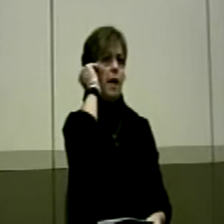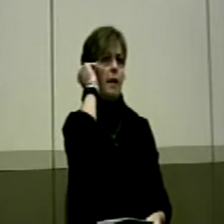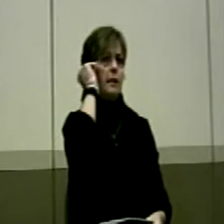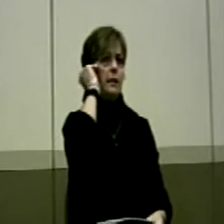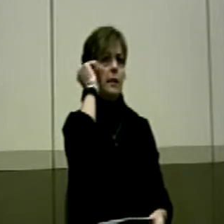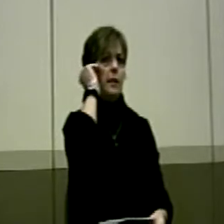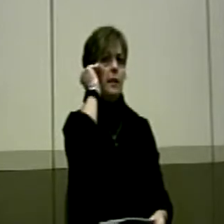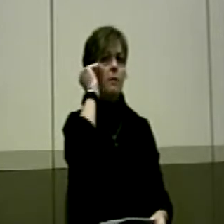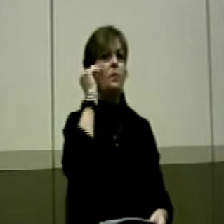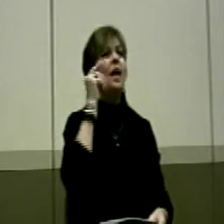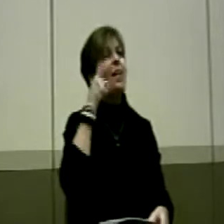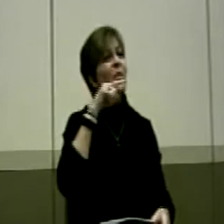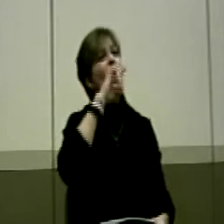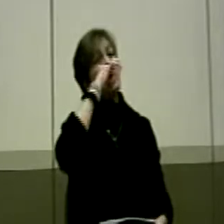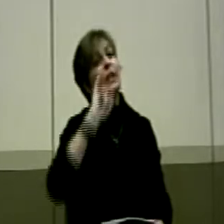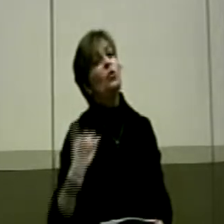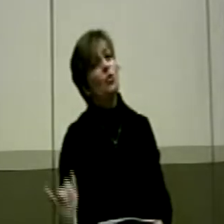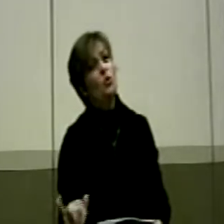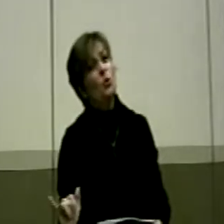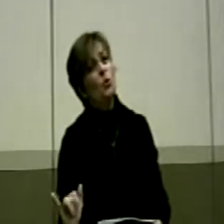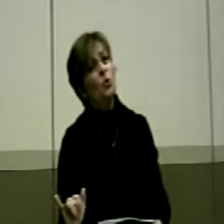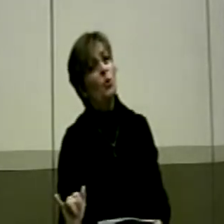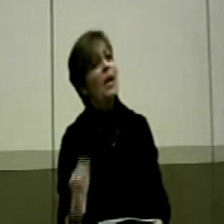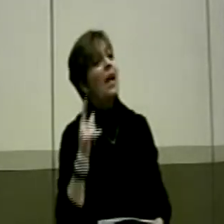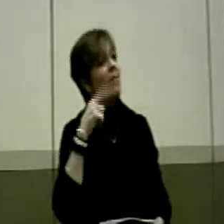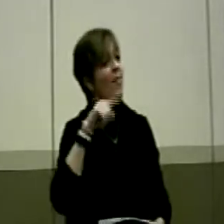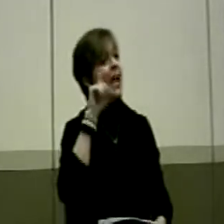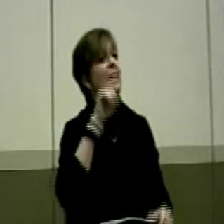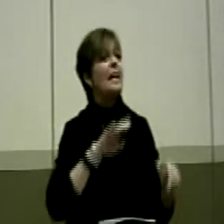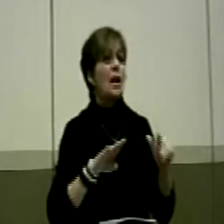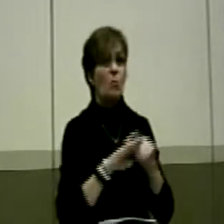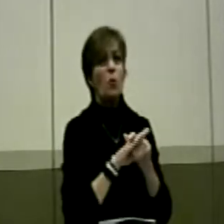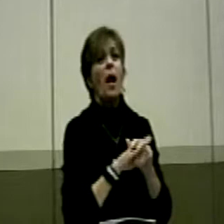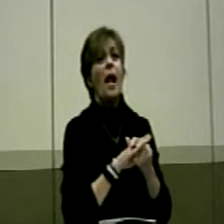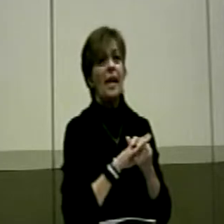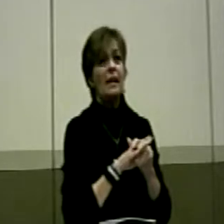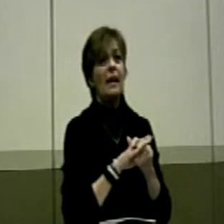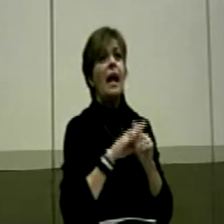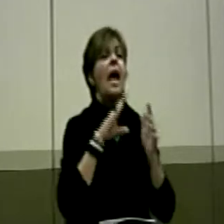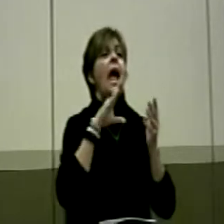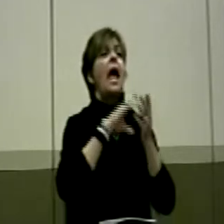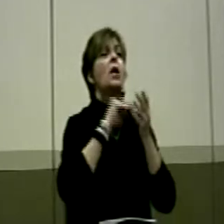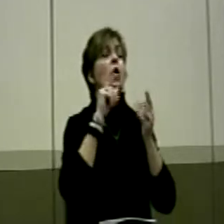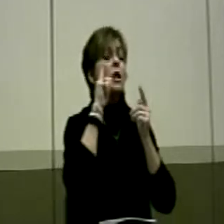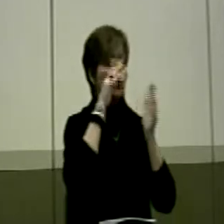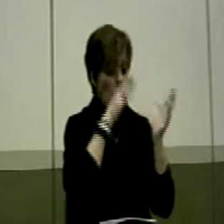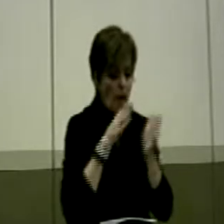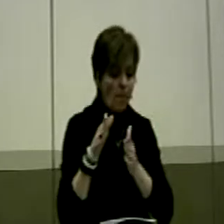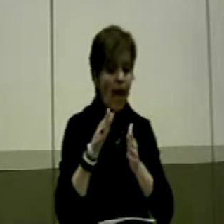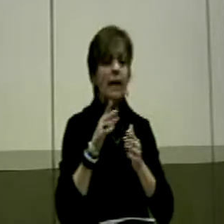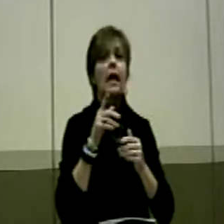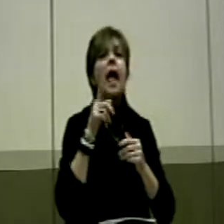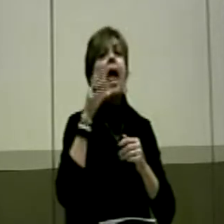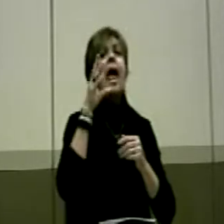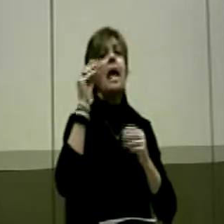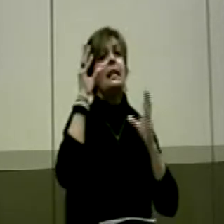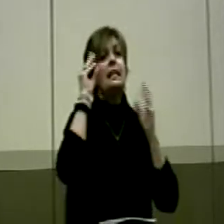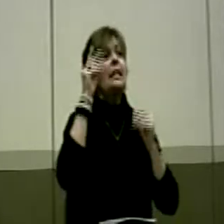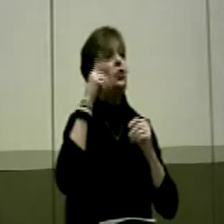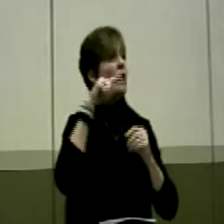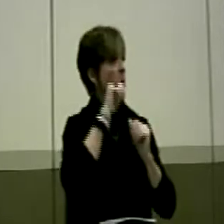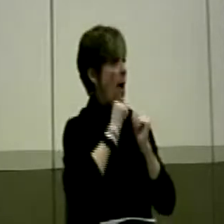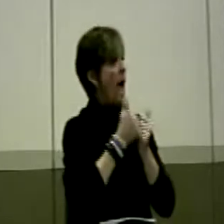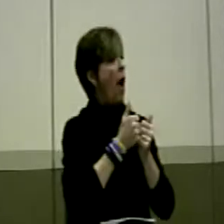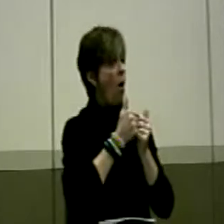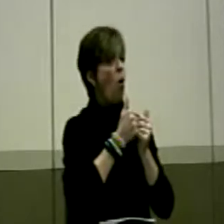need that break, and learning to come back to, I guess, teaching them how to pay attention. Have you found that in your studies?